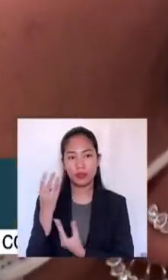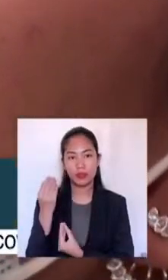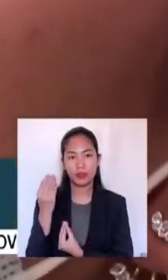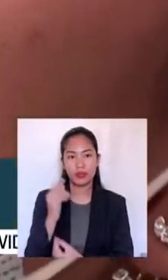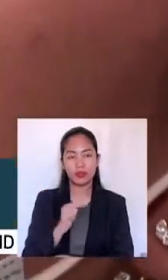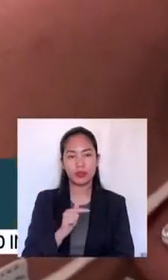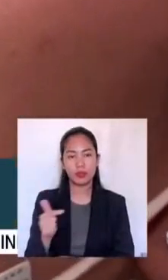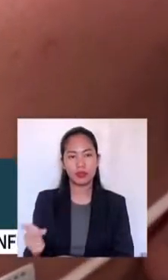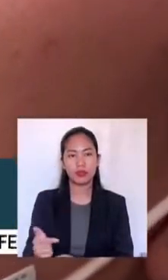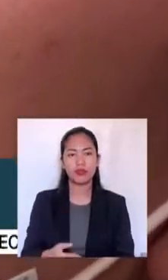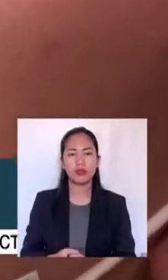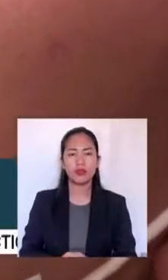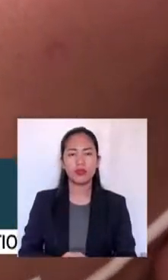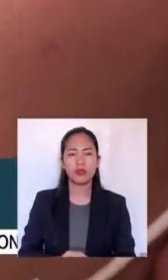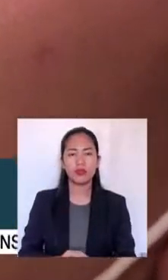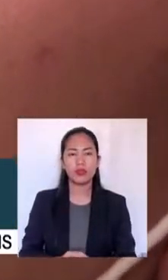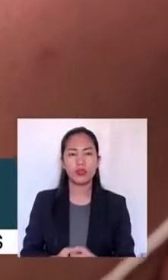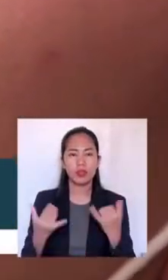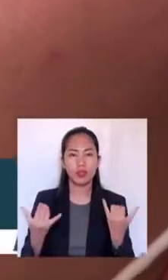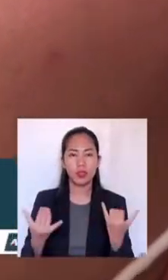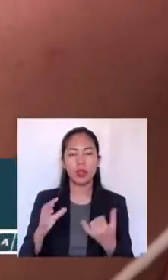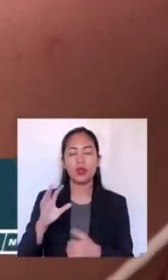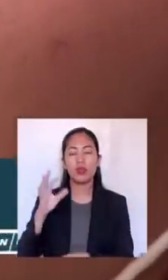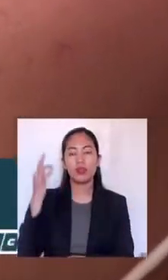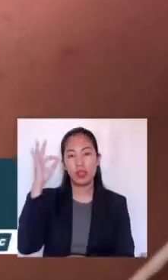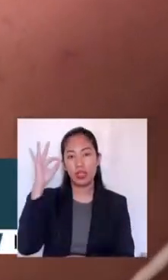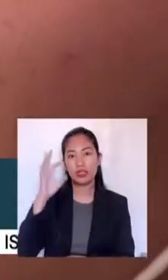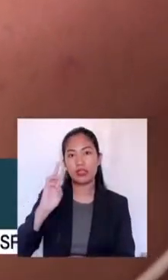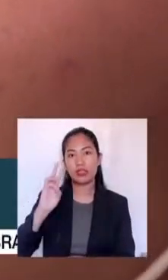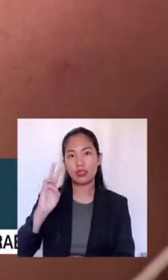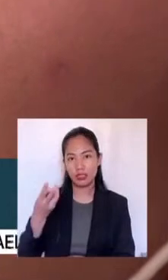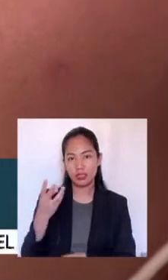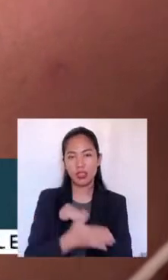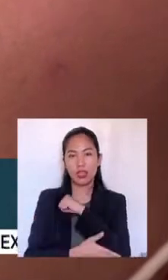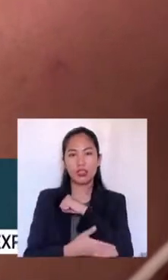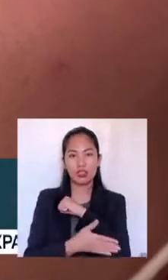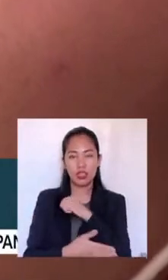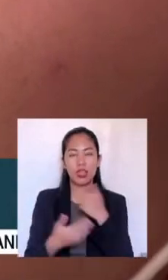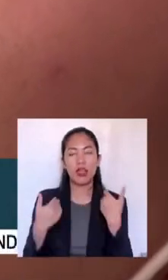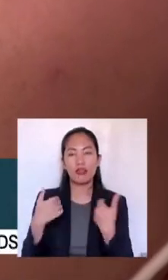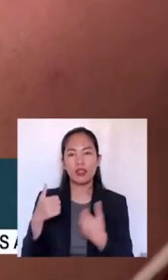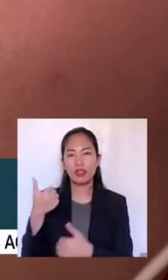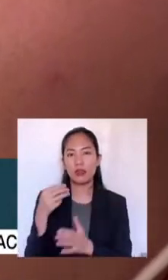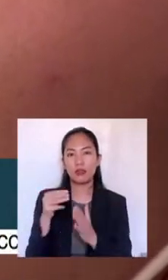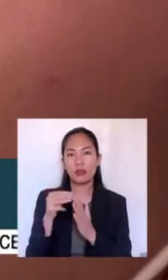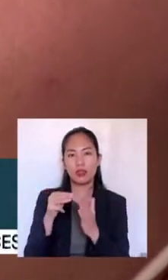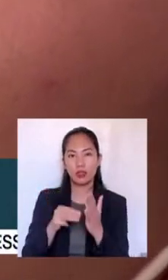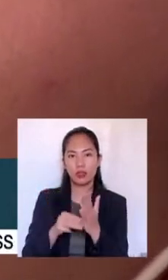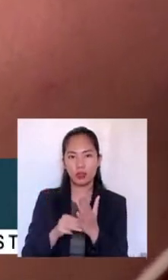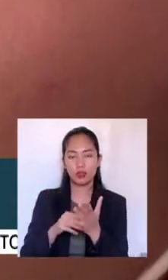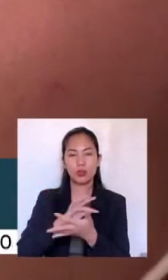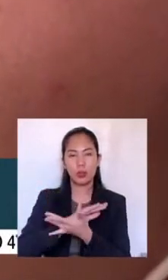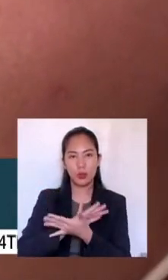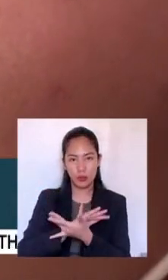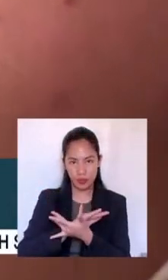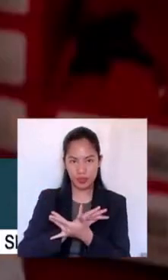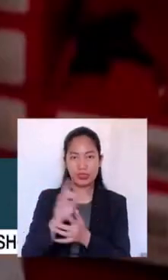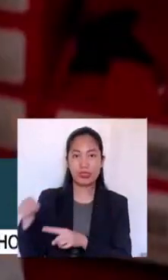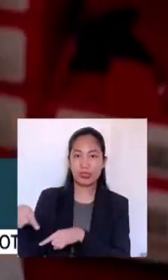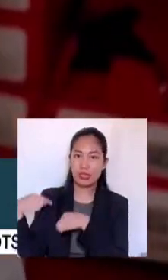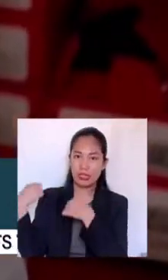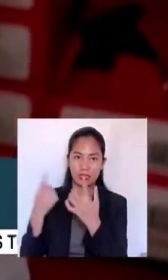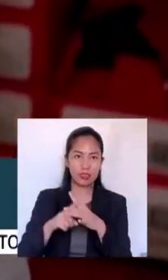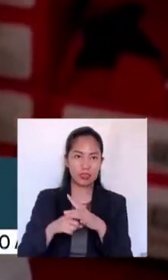France has now become the sixth country in the world to report more than 10 million COVID-19 infections since the pandemic began,